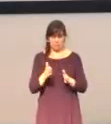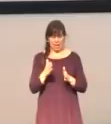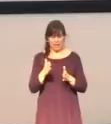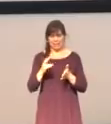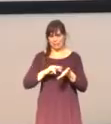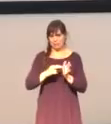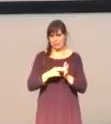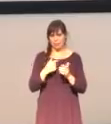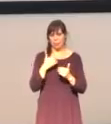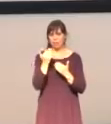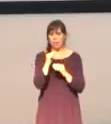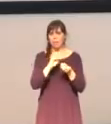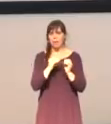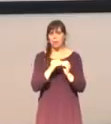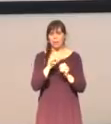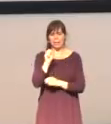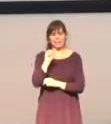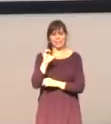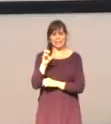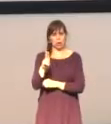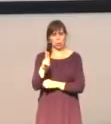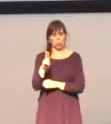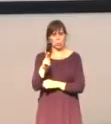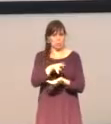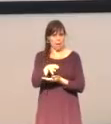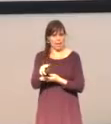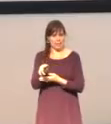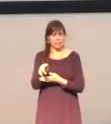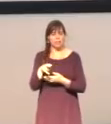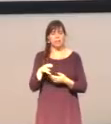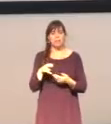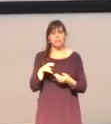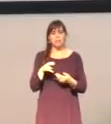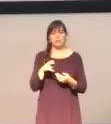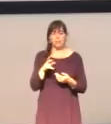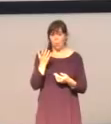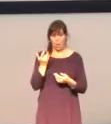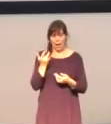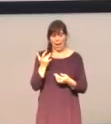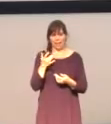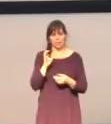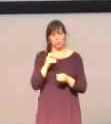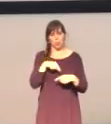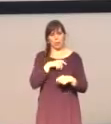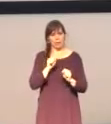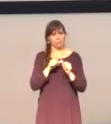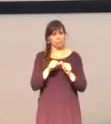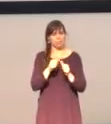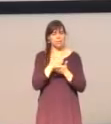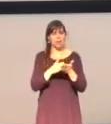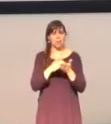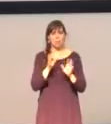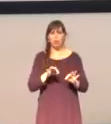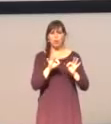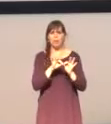includes a limit in the number of SICU beds that we use. And in order, we do that in order that we can maintain some of the